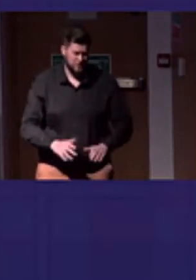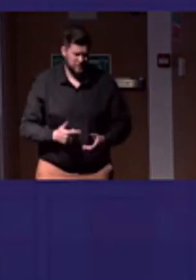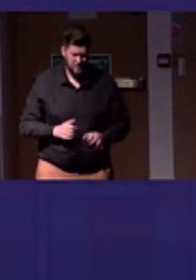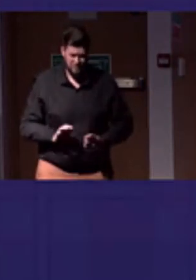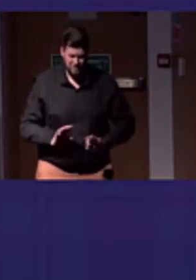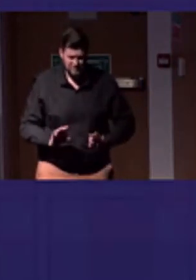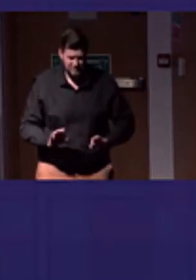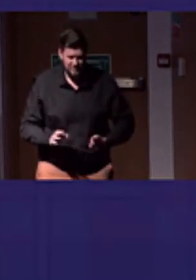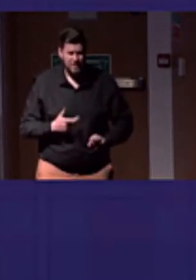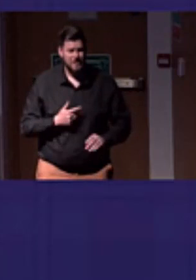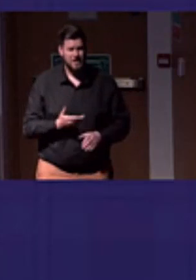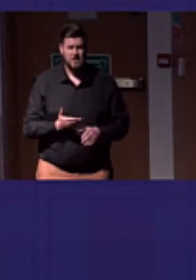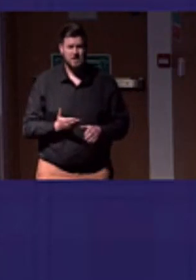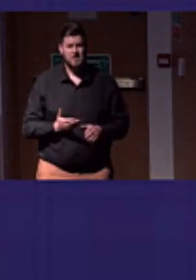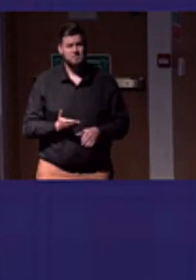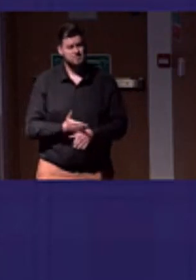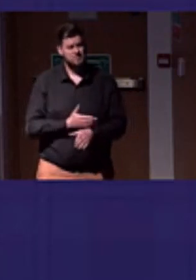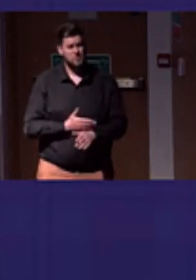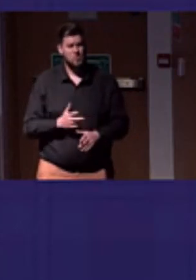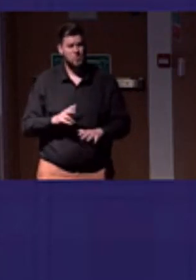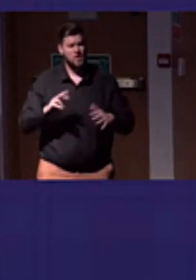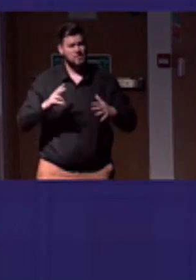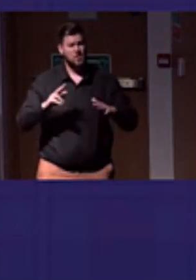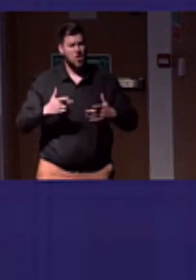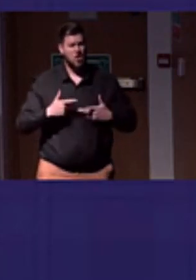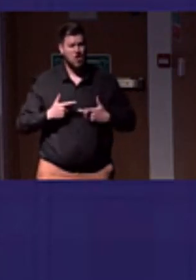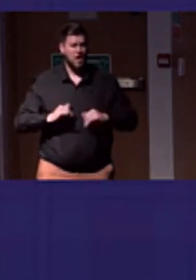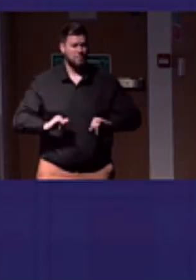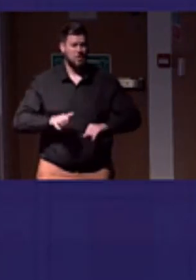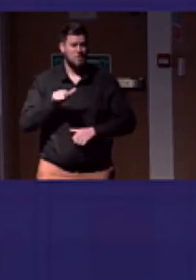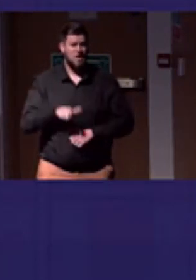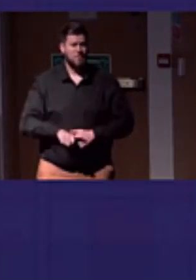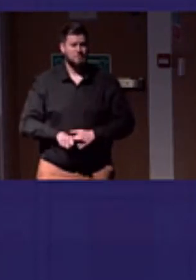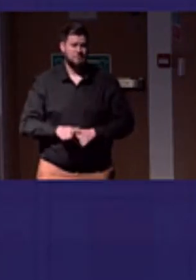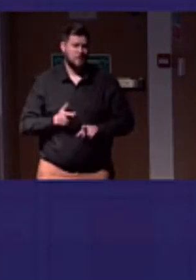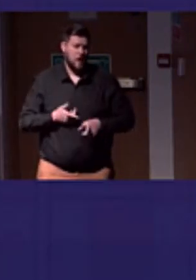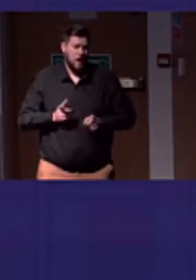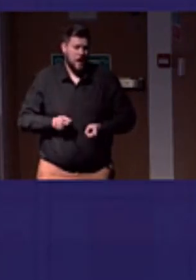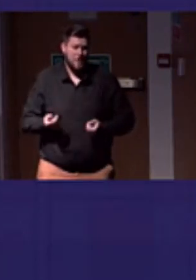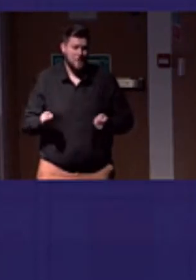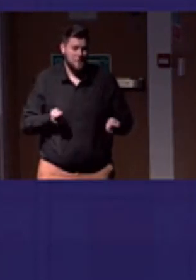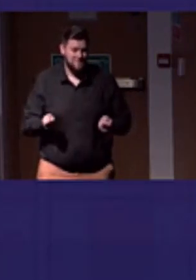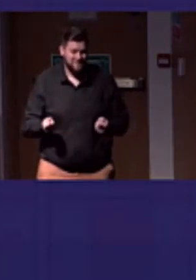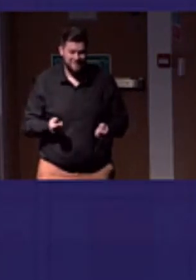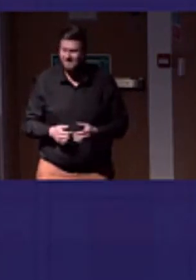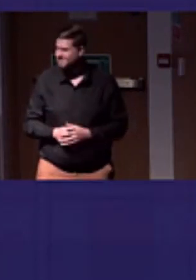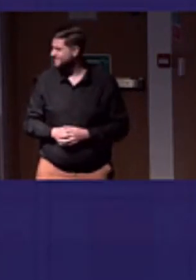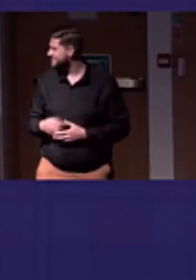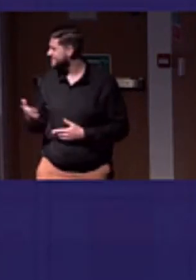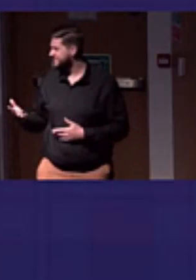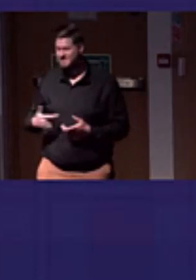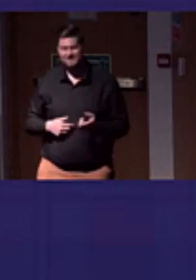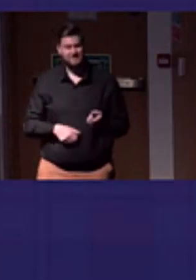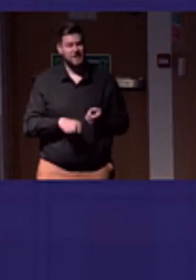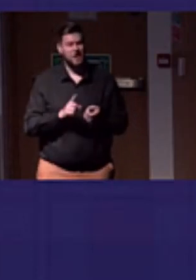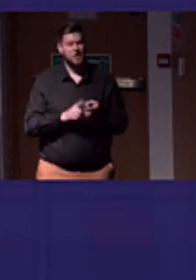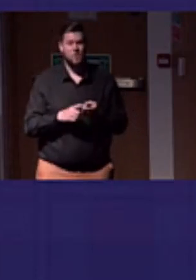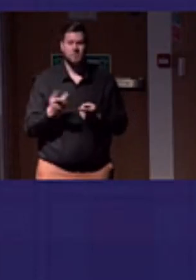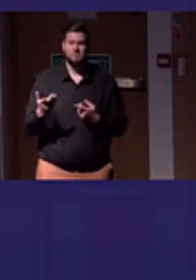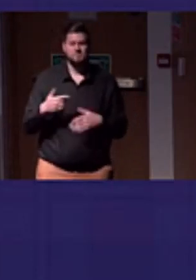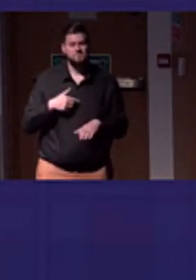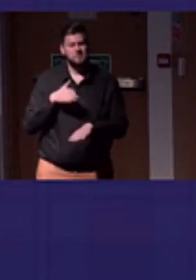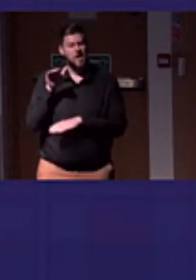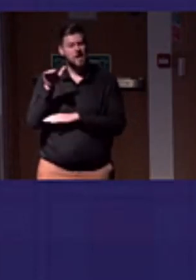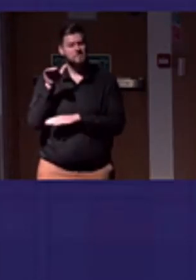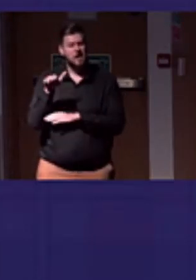a.m. I'm a terrible person. It's best I don't do them. I do 1 external talk or customer visit a